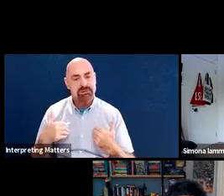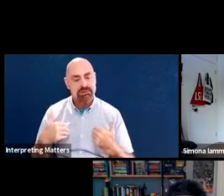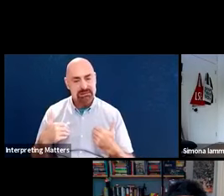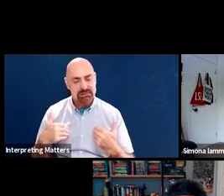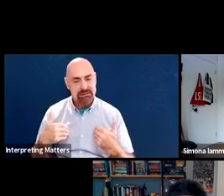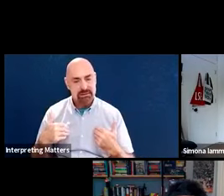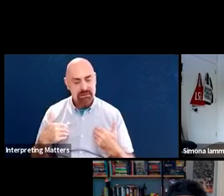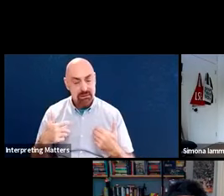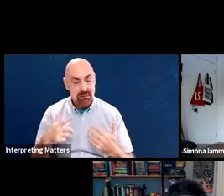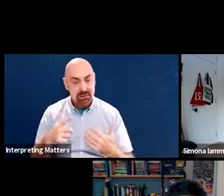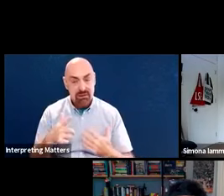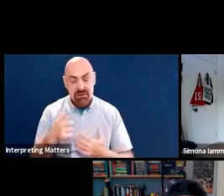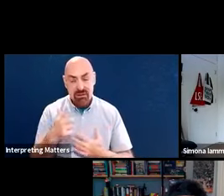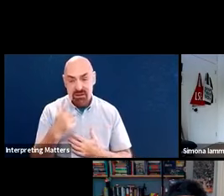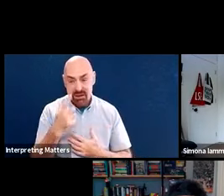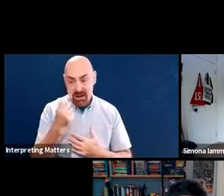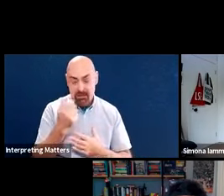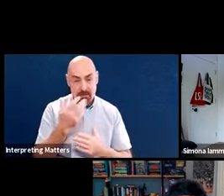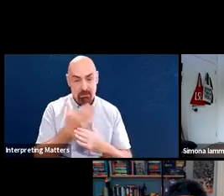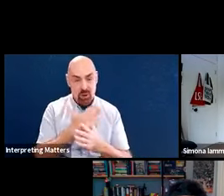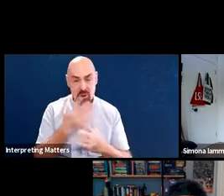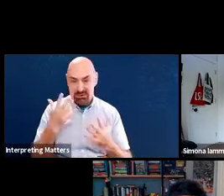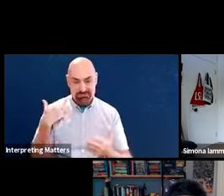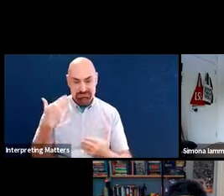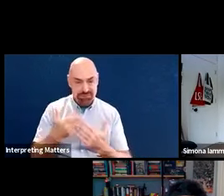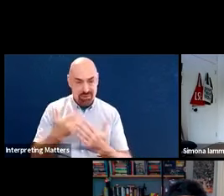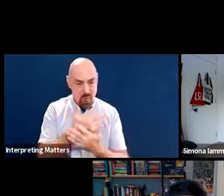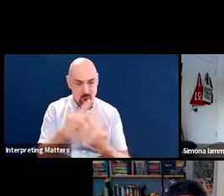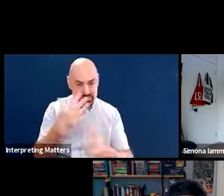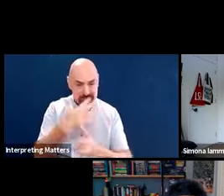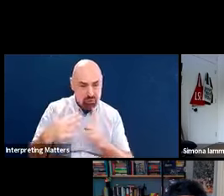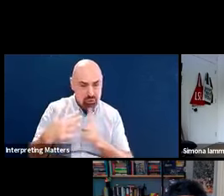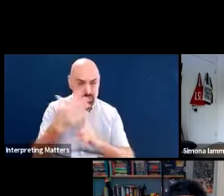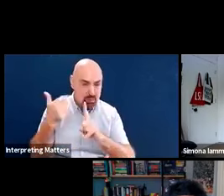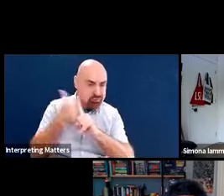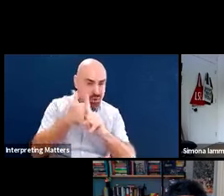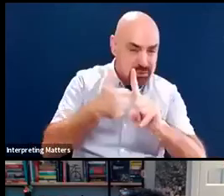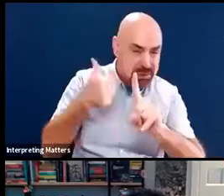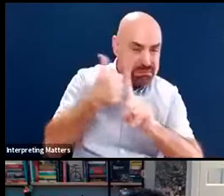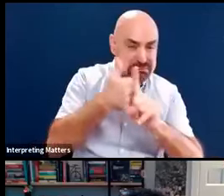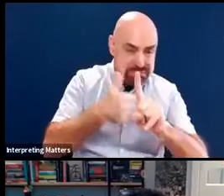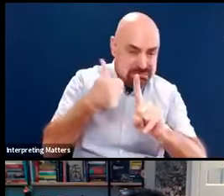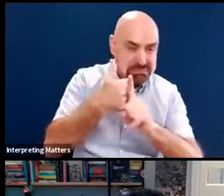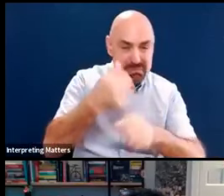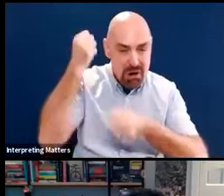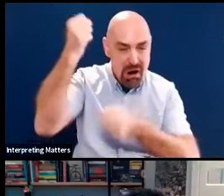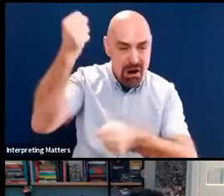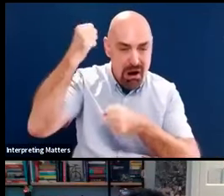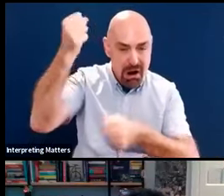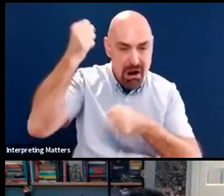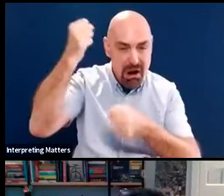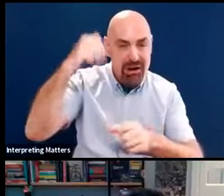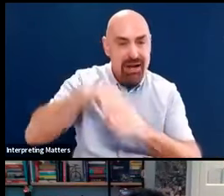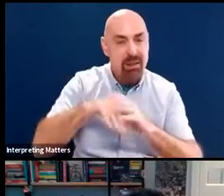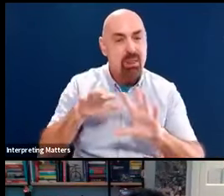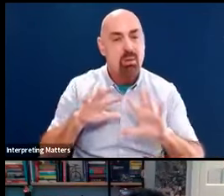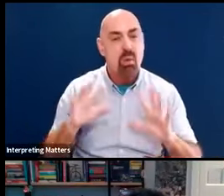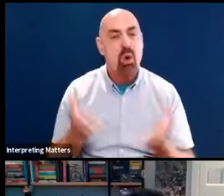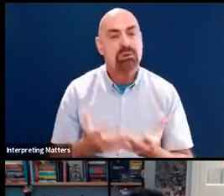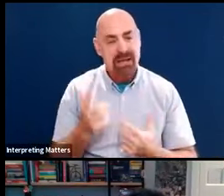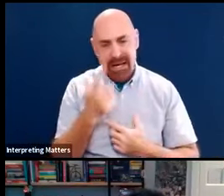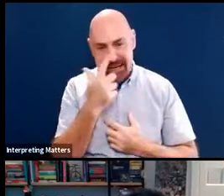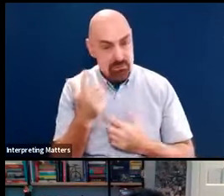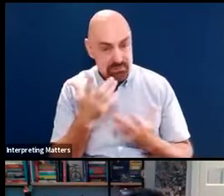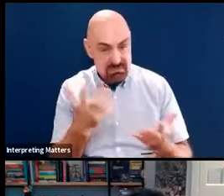context today where we've had so many social protests emerge in different parts of the world. Maybe one of the speakers wants to pick up that